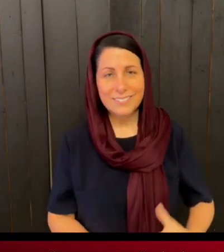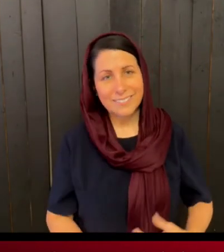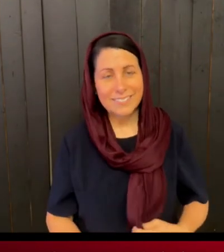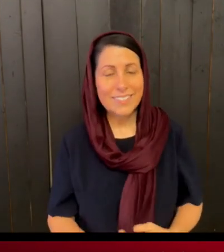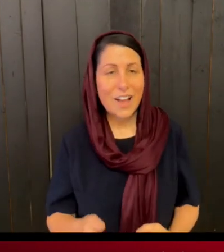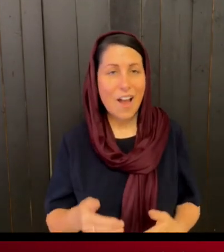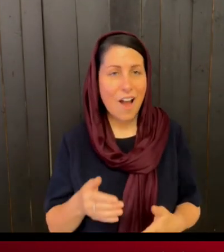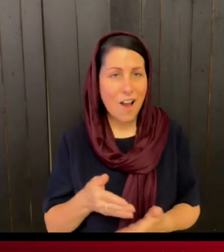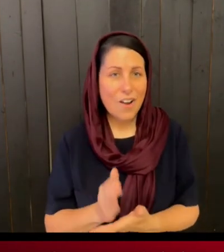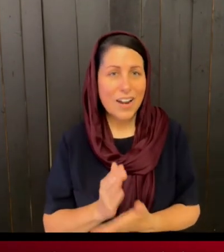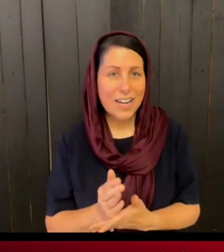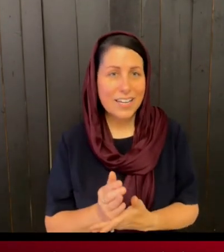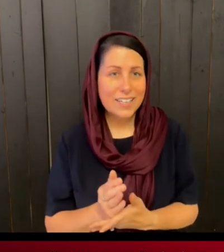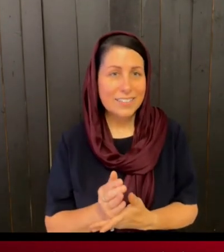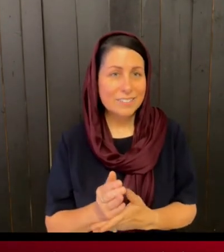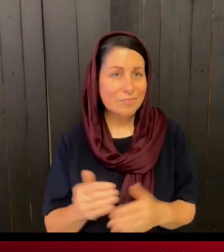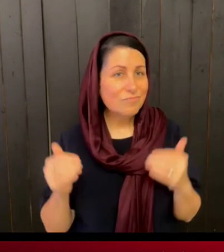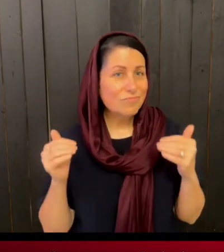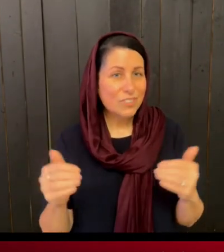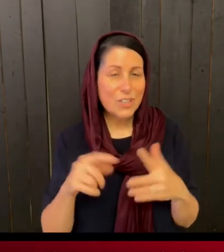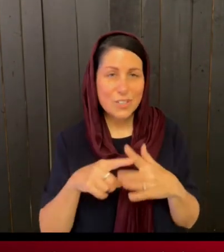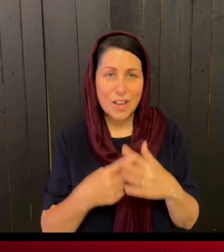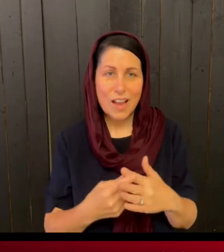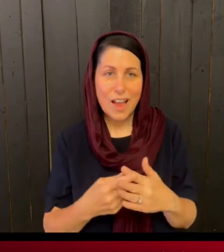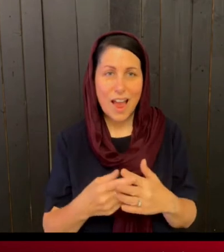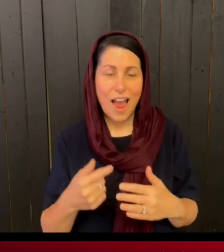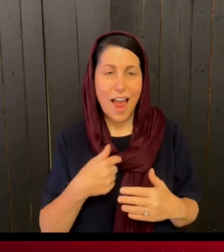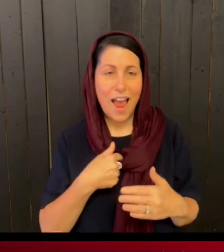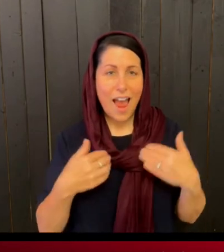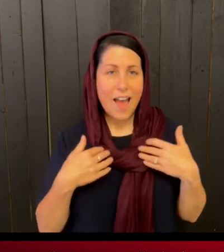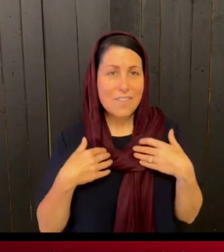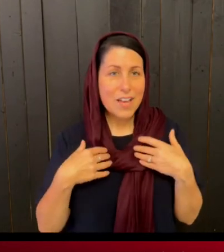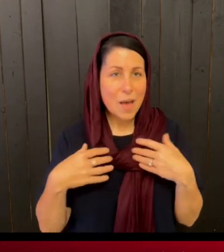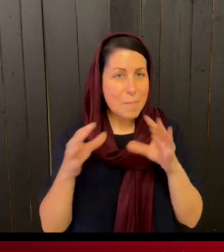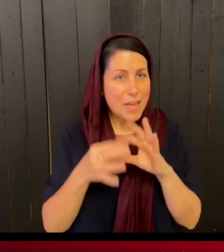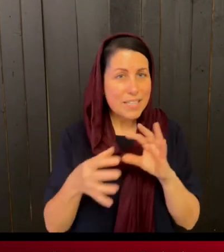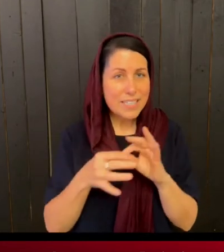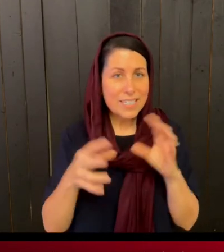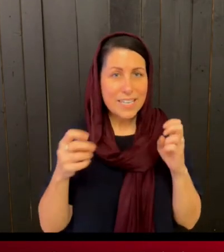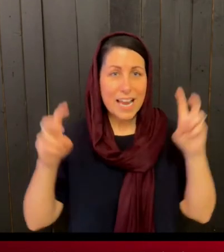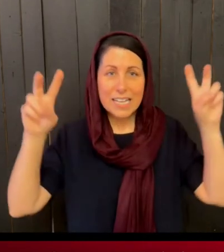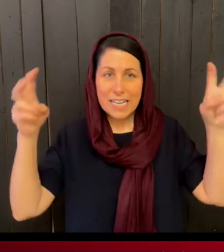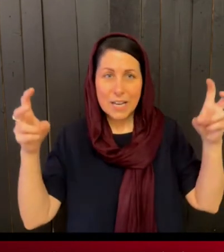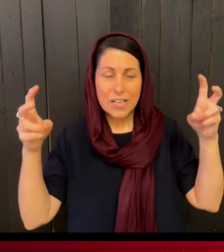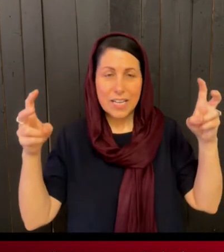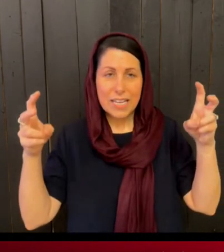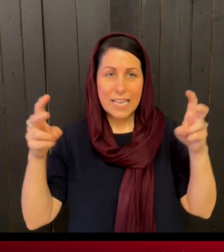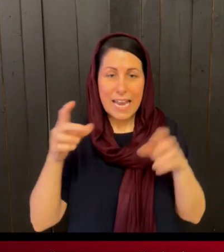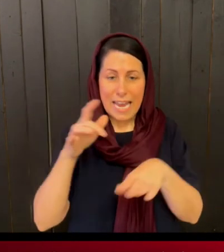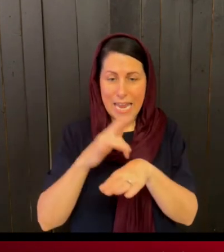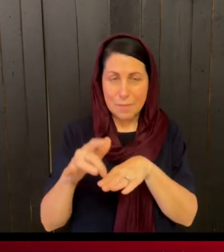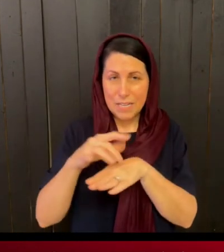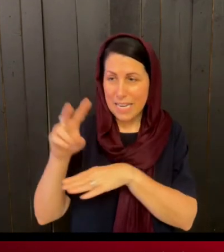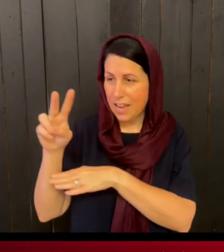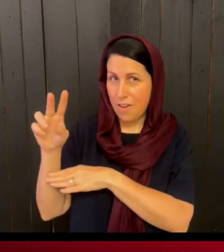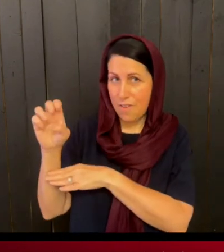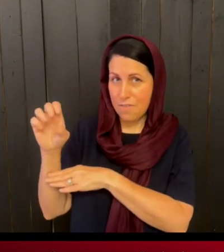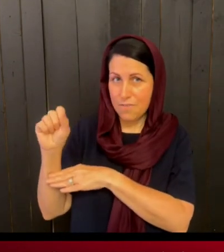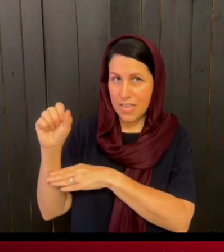All right. Well, let's get started. I have a message today, and I titled it Empty Vessels Plus Obedience. So